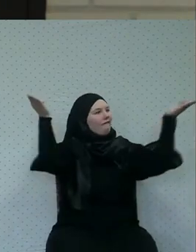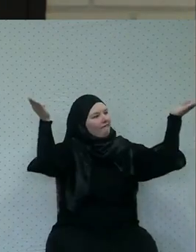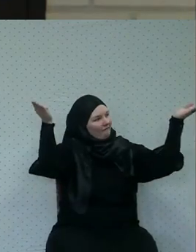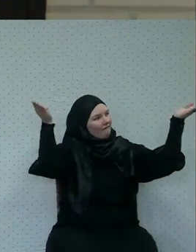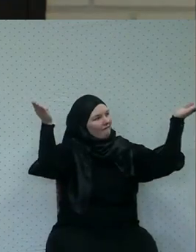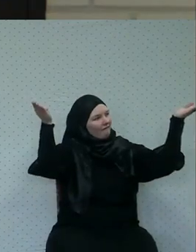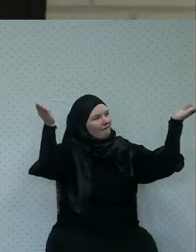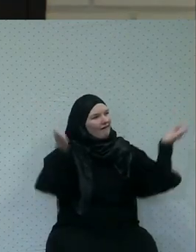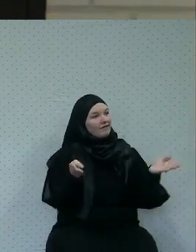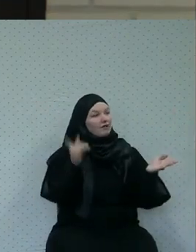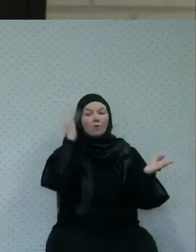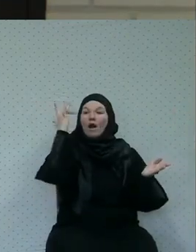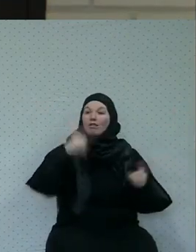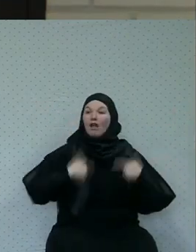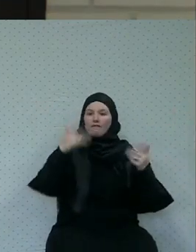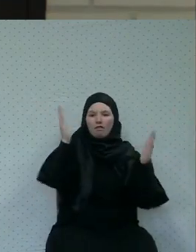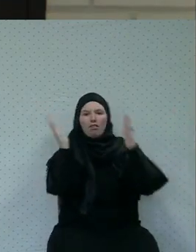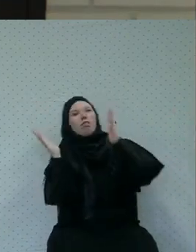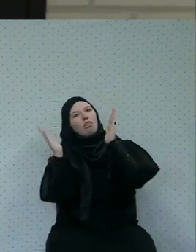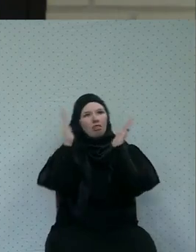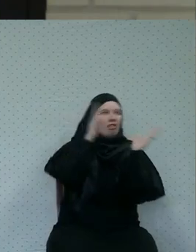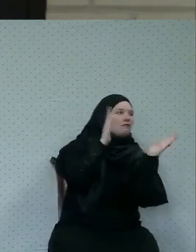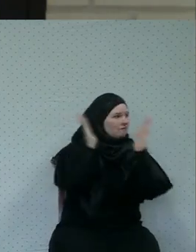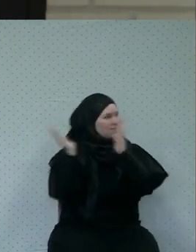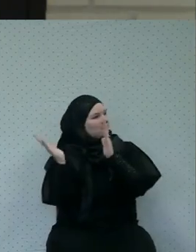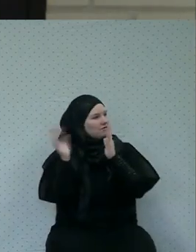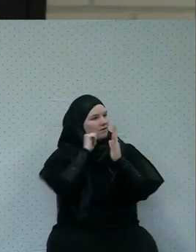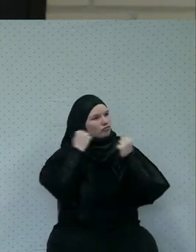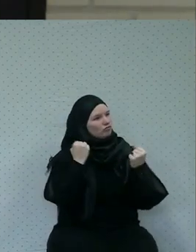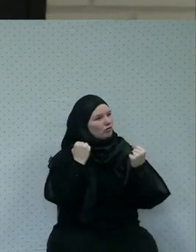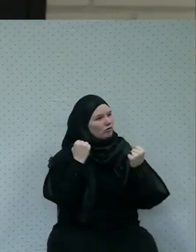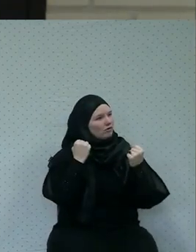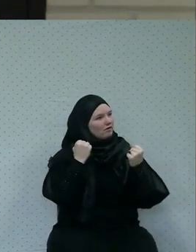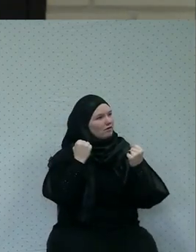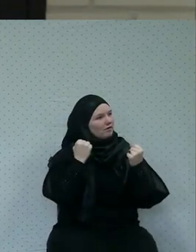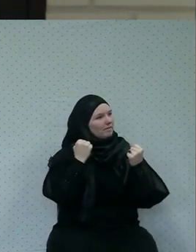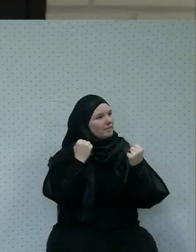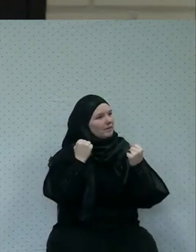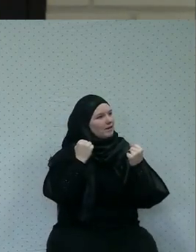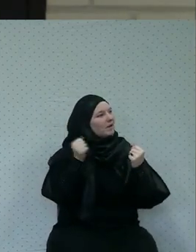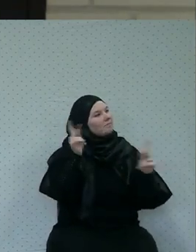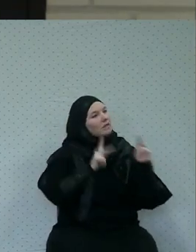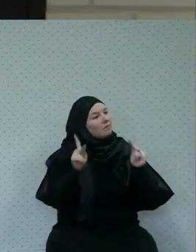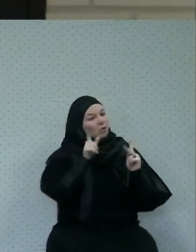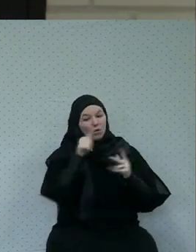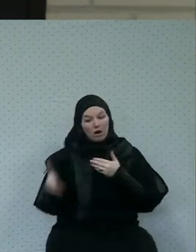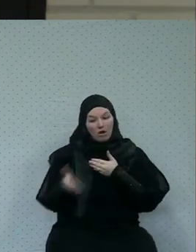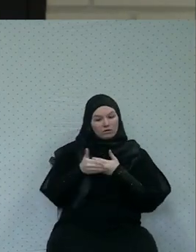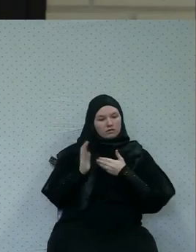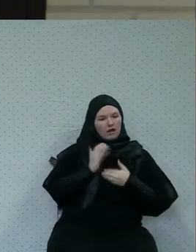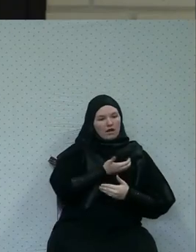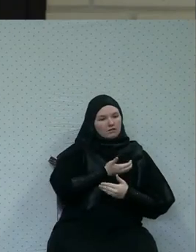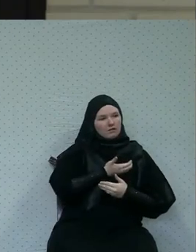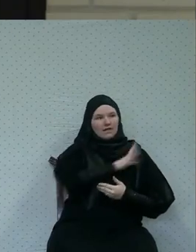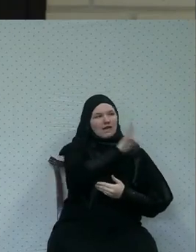our life is always shaky. Because those who come closer to us are getting the worst of us. And